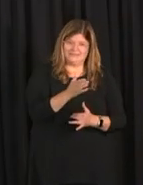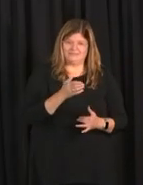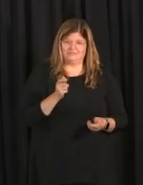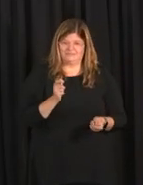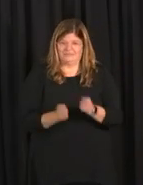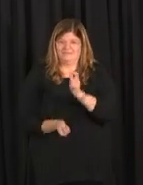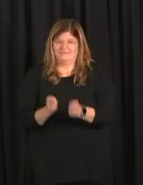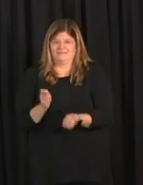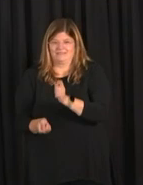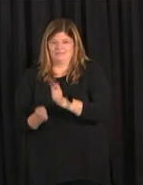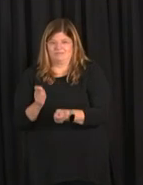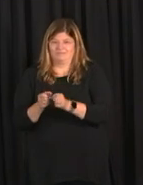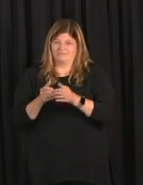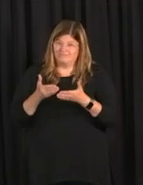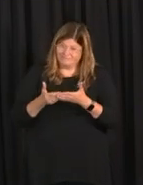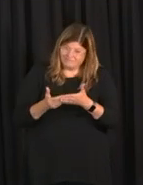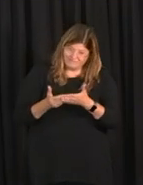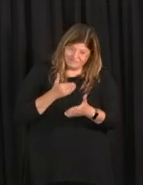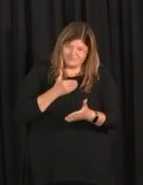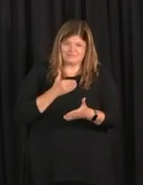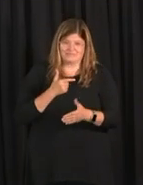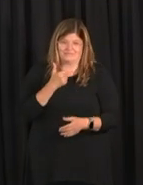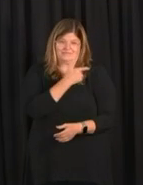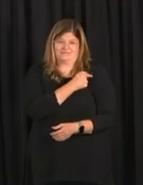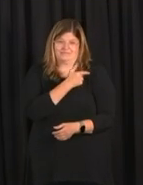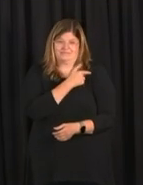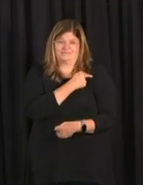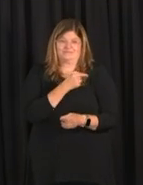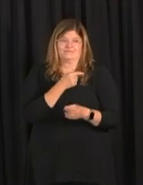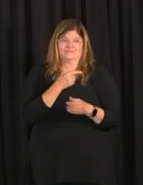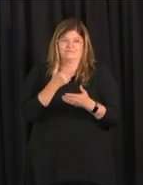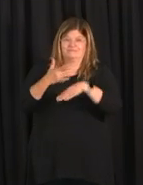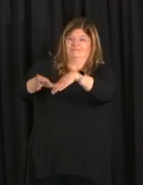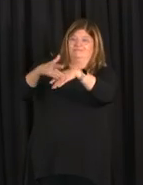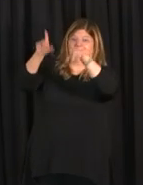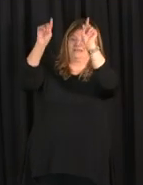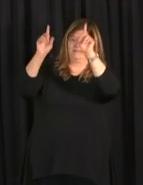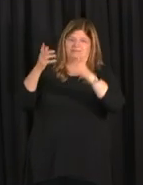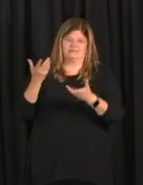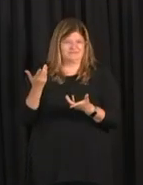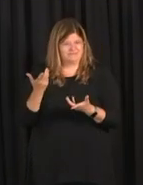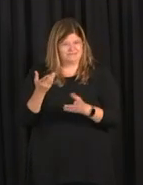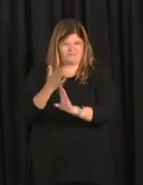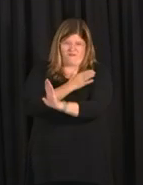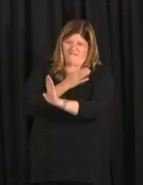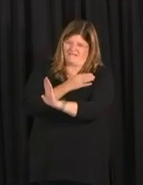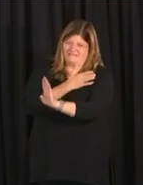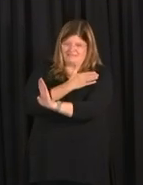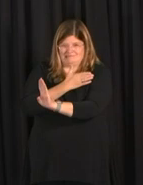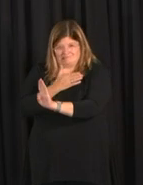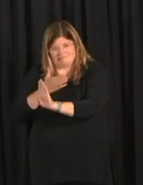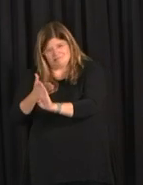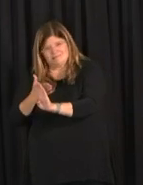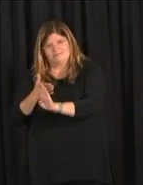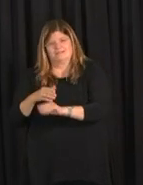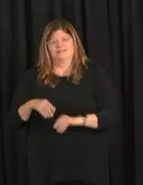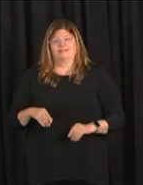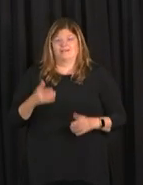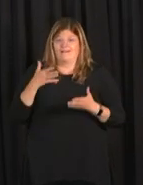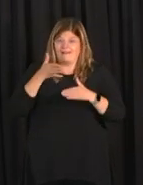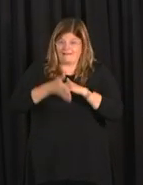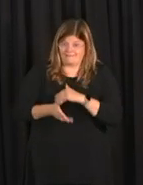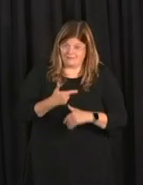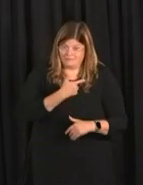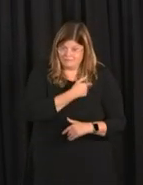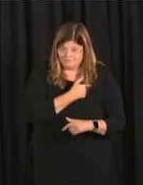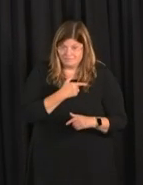strategies prior to when the vaccine will be widely available to the general public. So after the vaccine